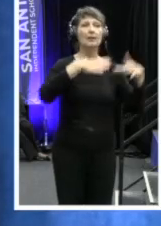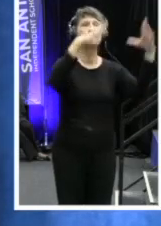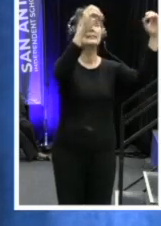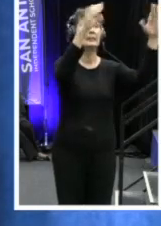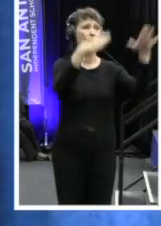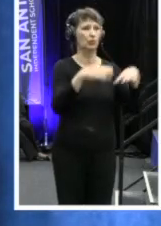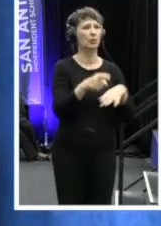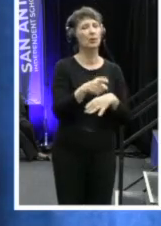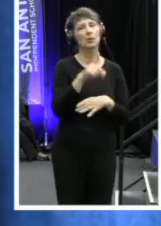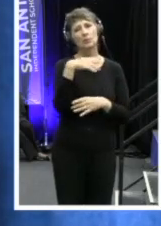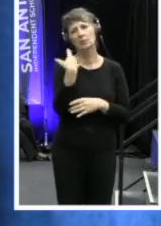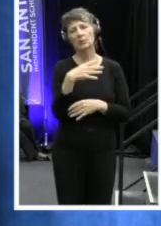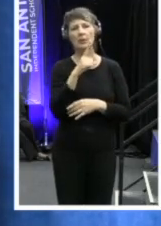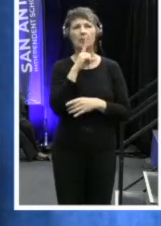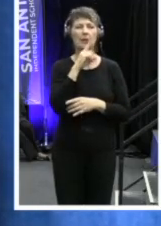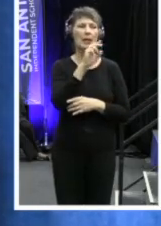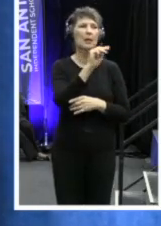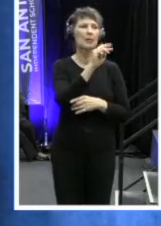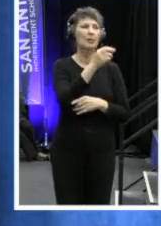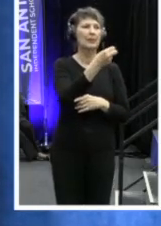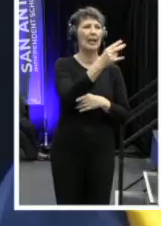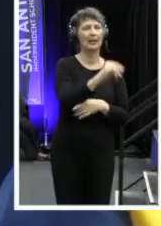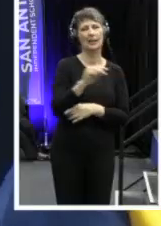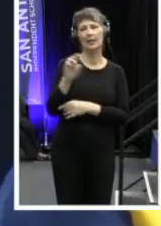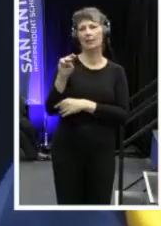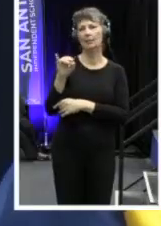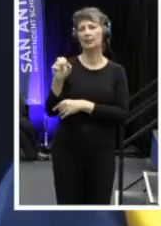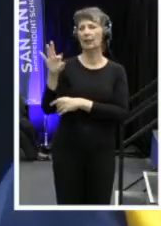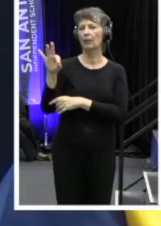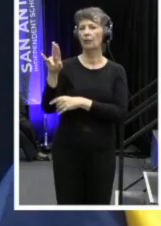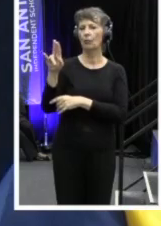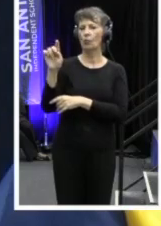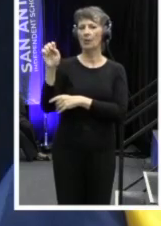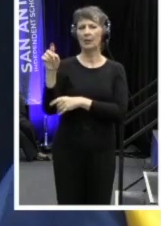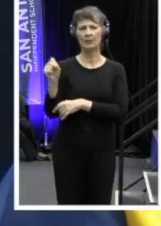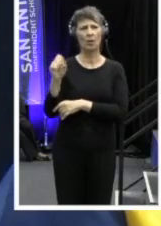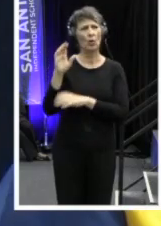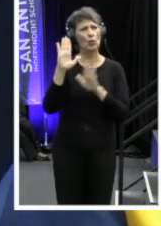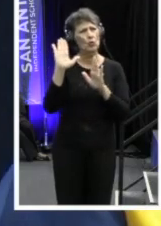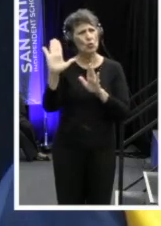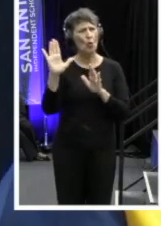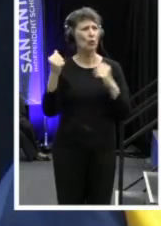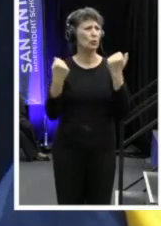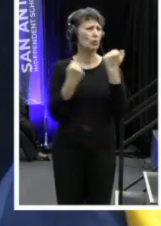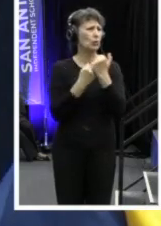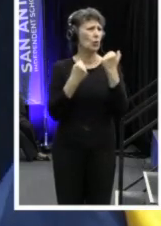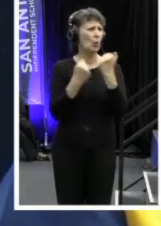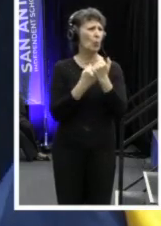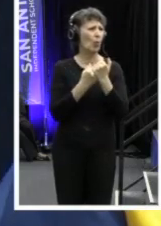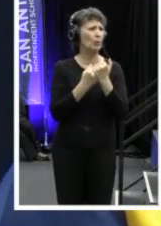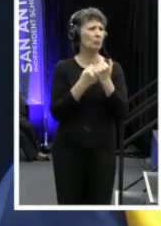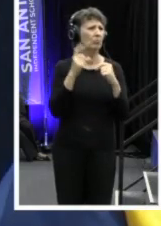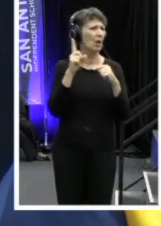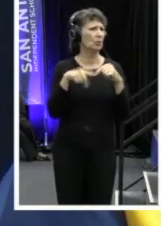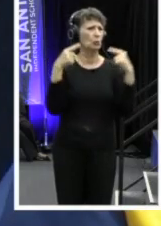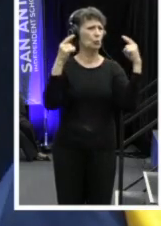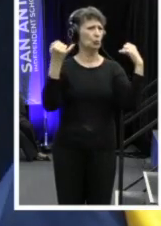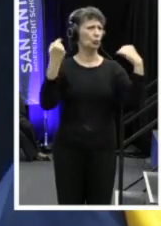teachers, especially Mrs. Hanley and Ms. Fuentes. Without your dedication and support, I wouldn't be where I am